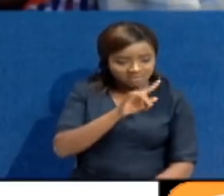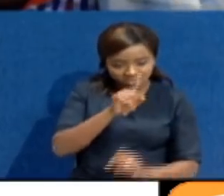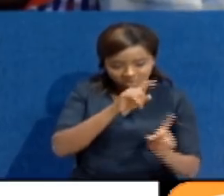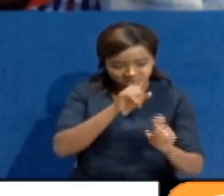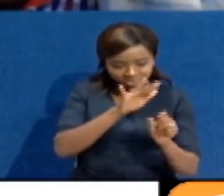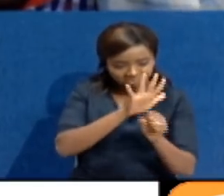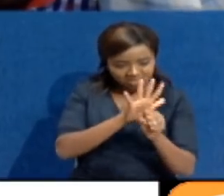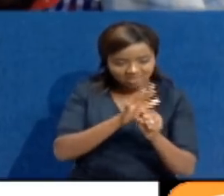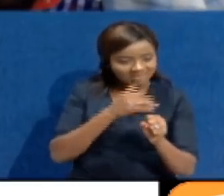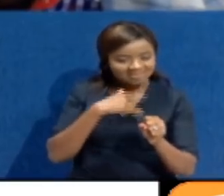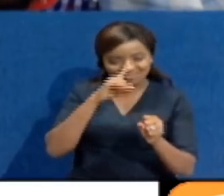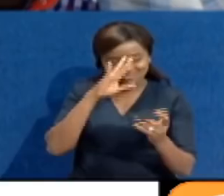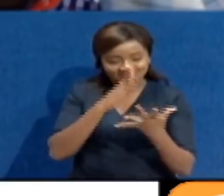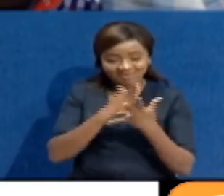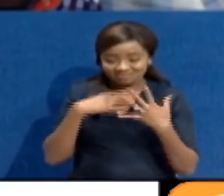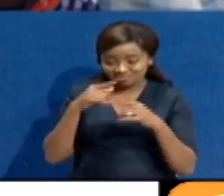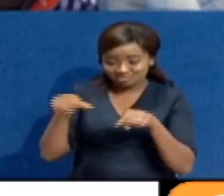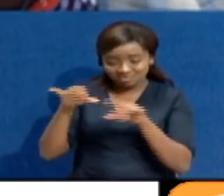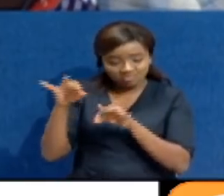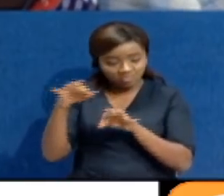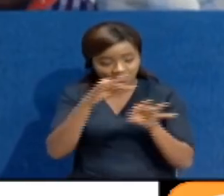many questions, and I believe that the viewers